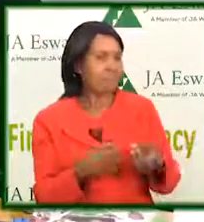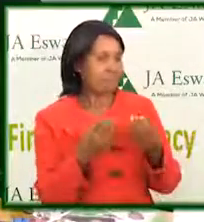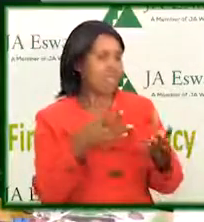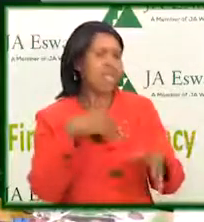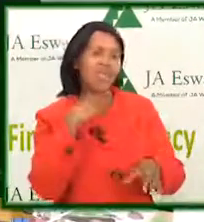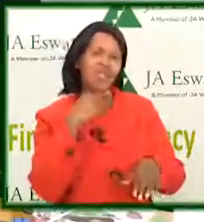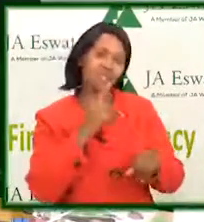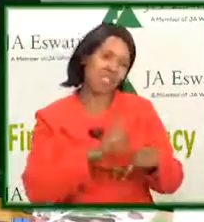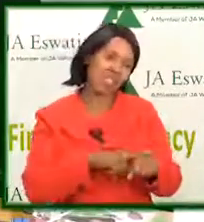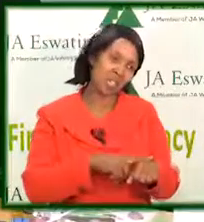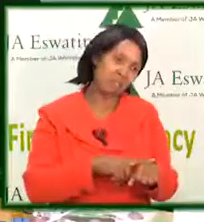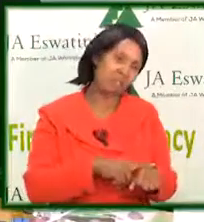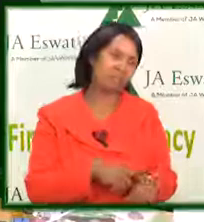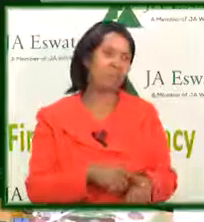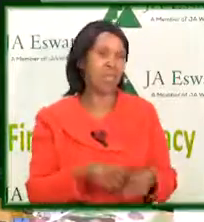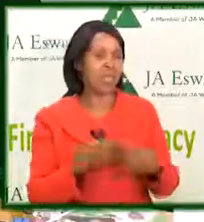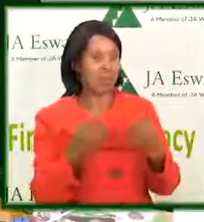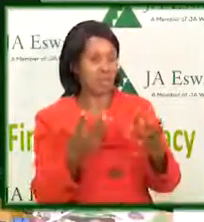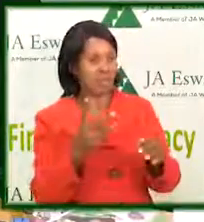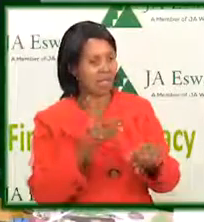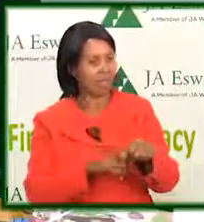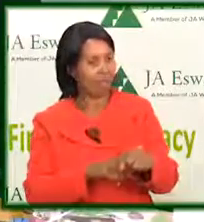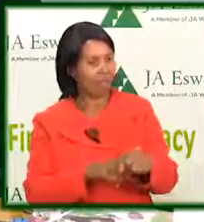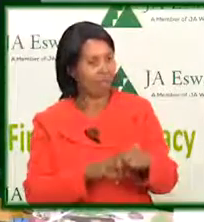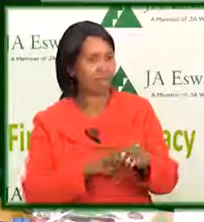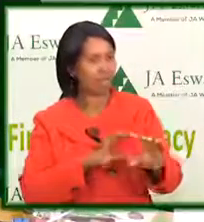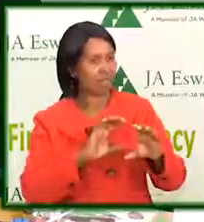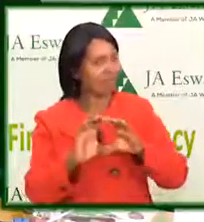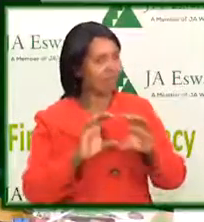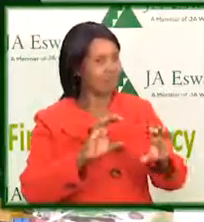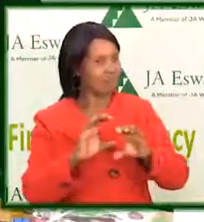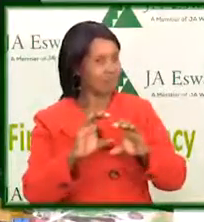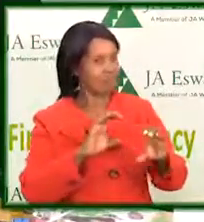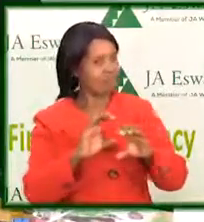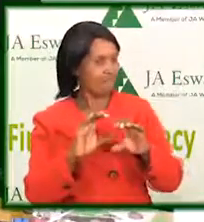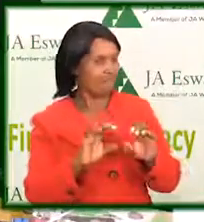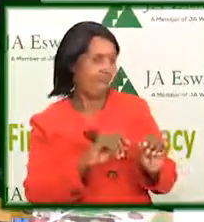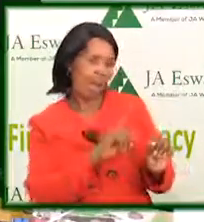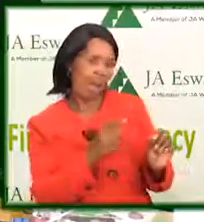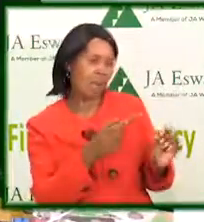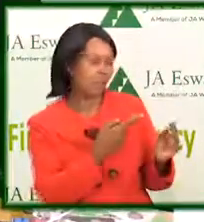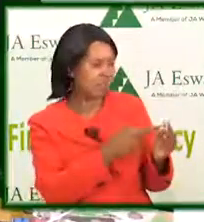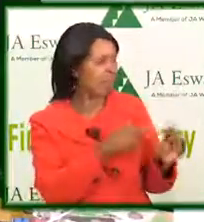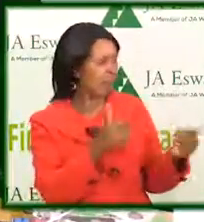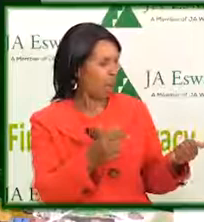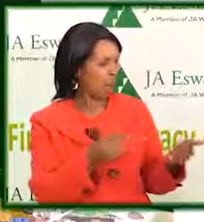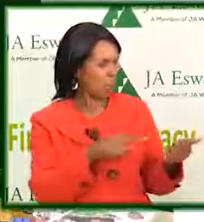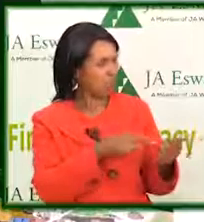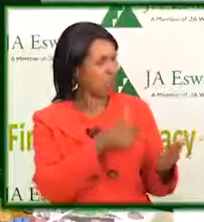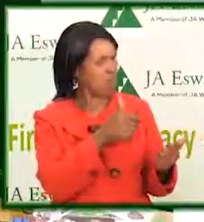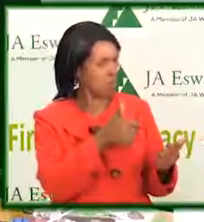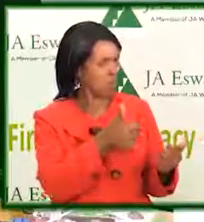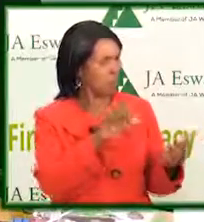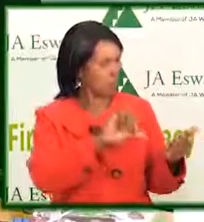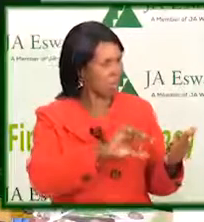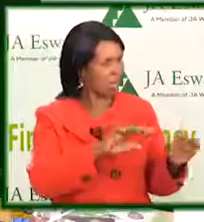the customer the opportunity to talk about the product. The customer must be in a position to ask about the product, and you must be also in a